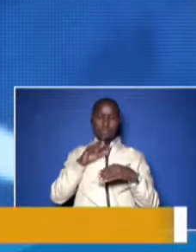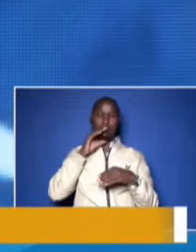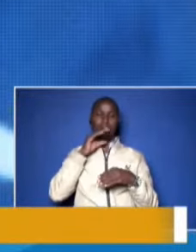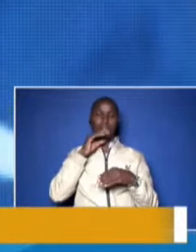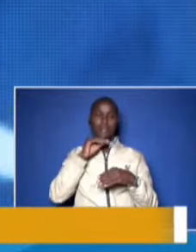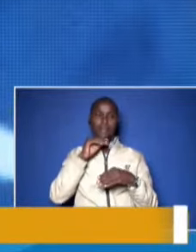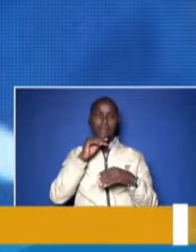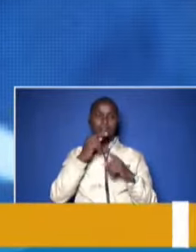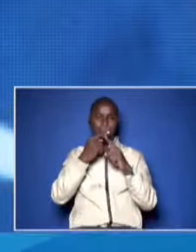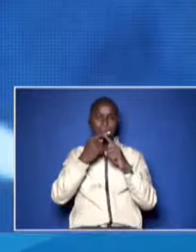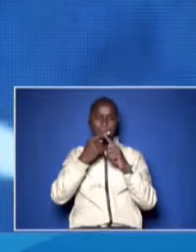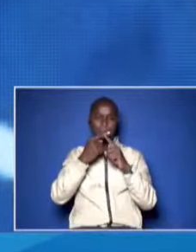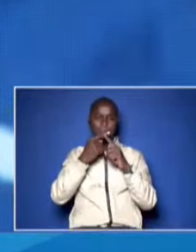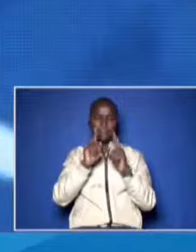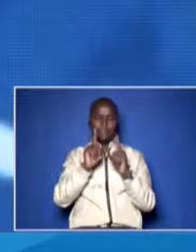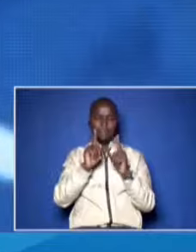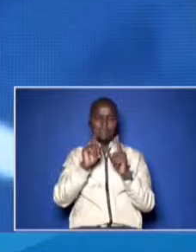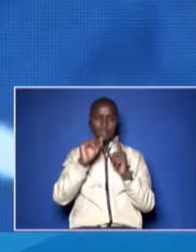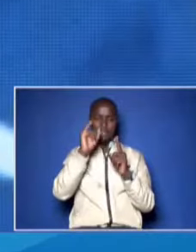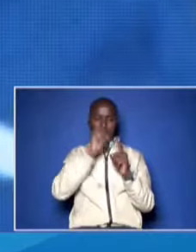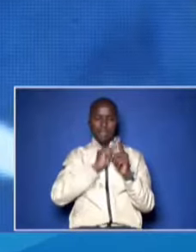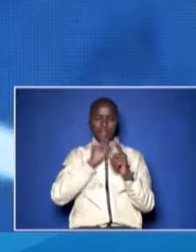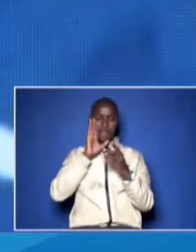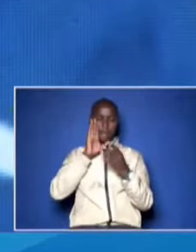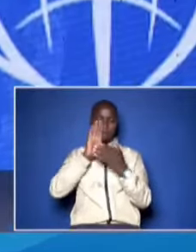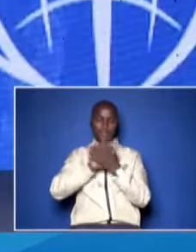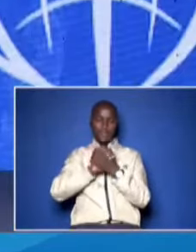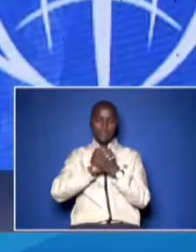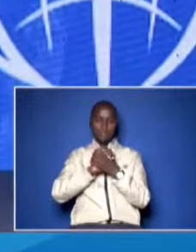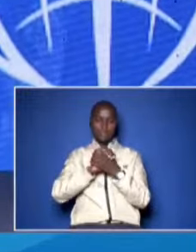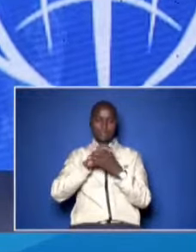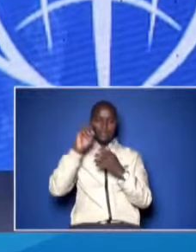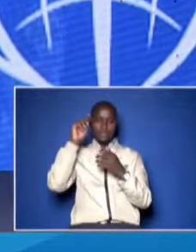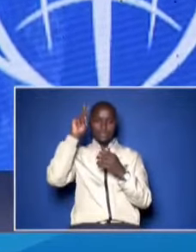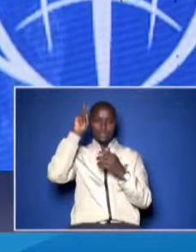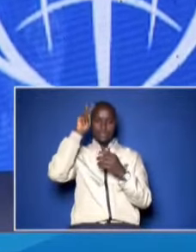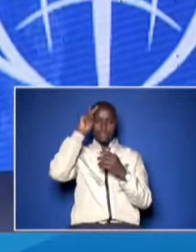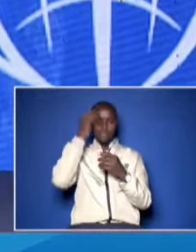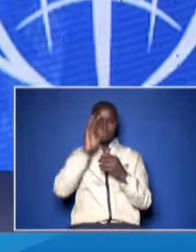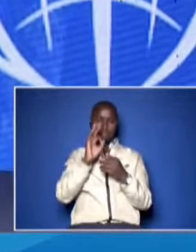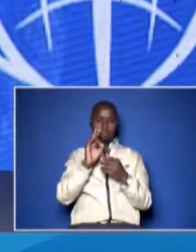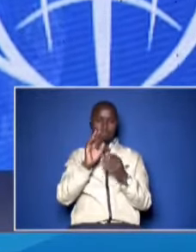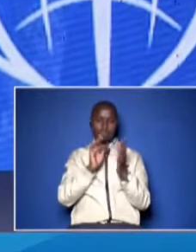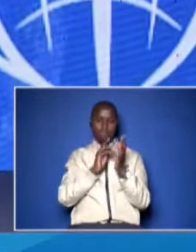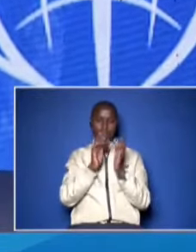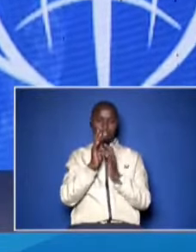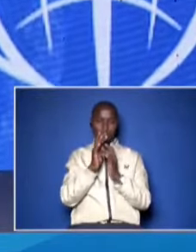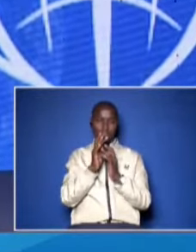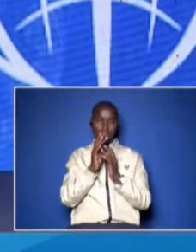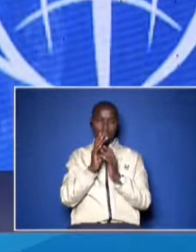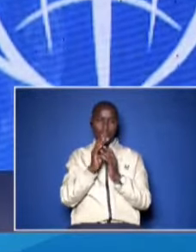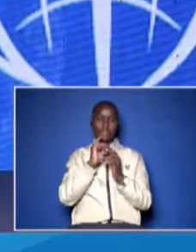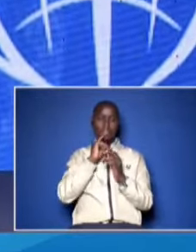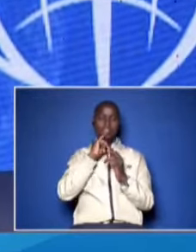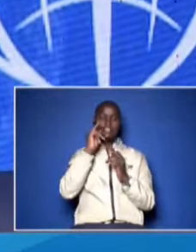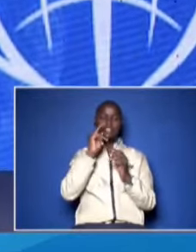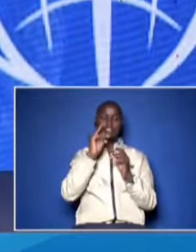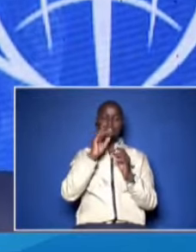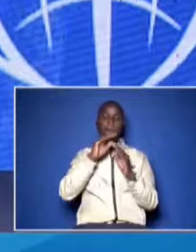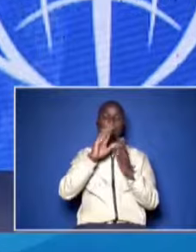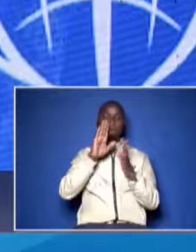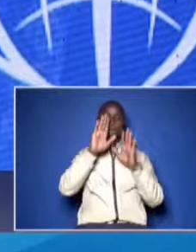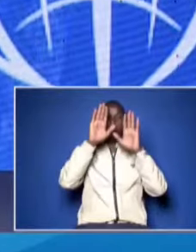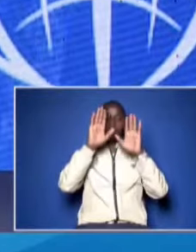but I believe a knowledge of the Bible without a college course is more valuable than a college